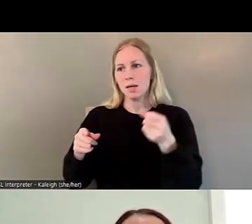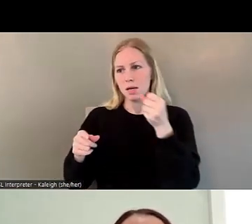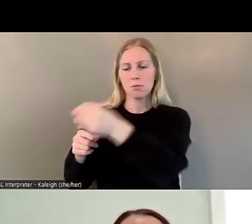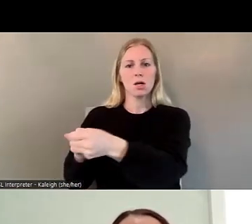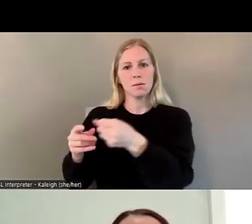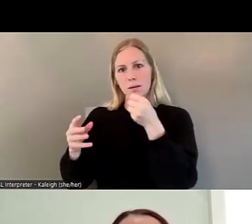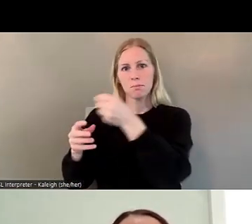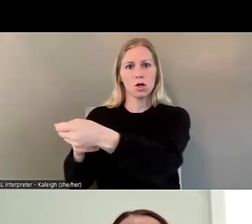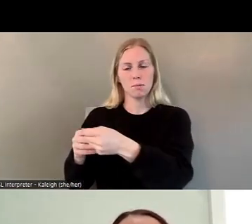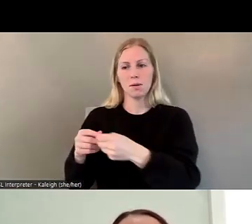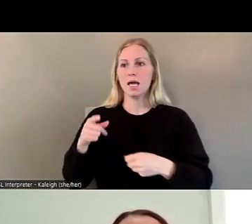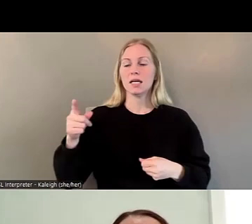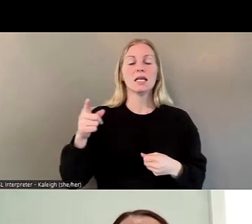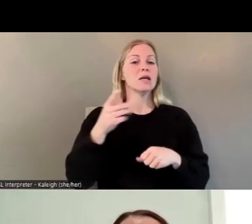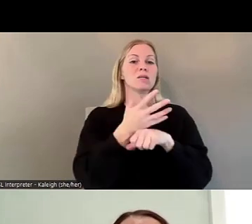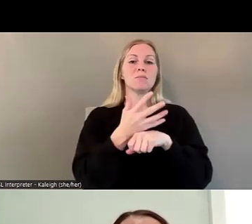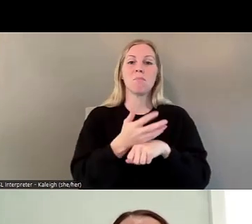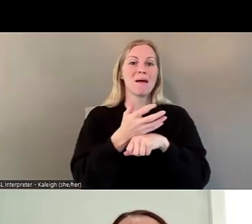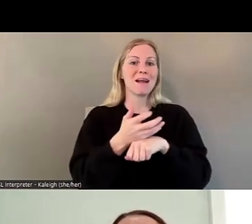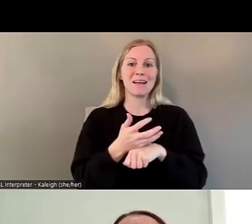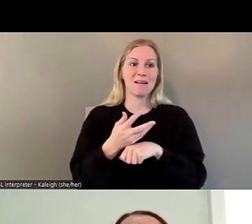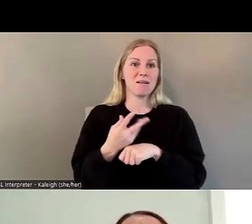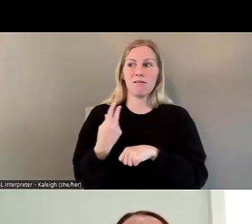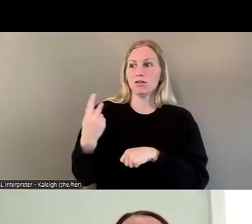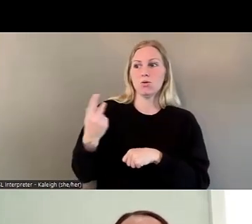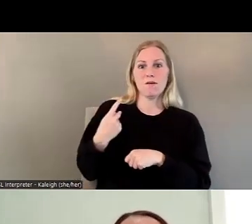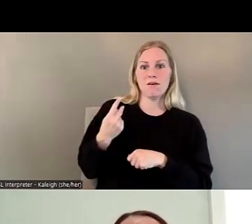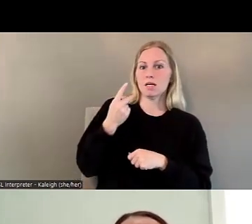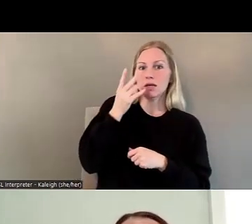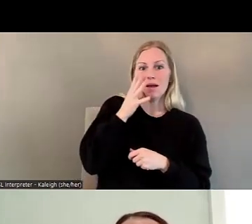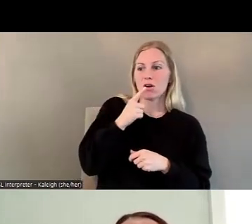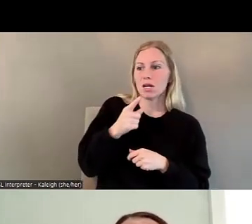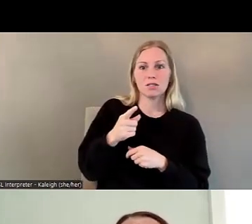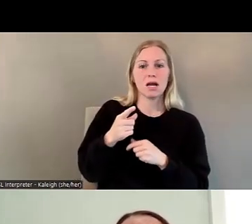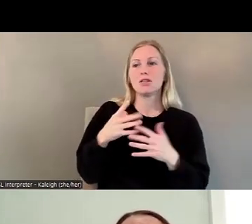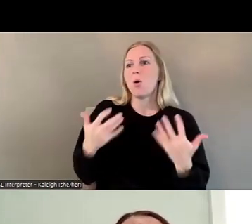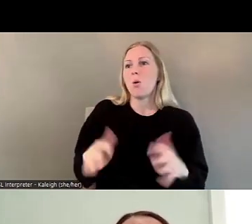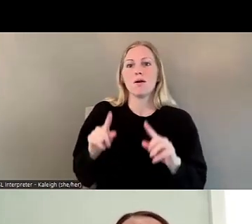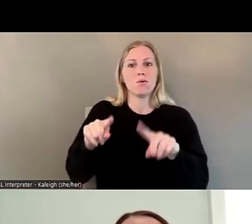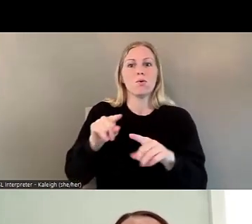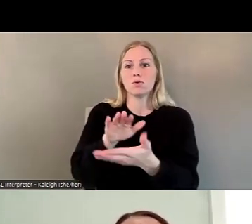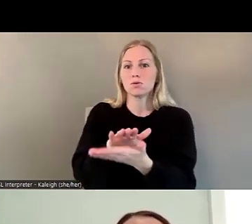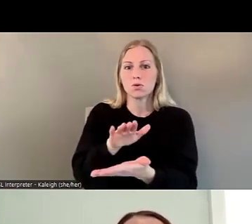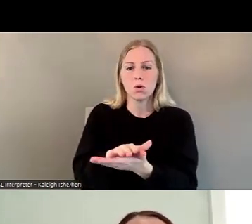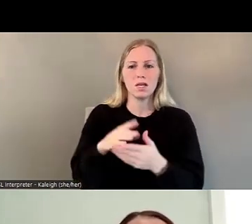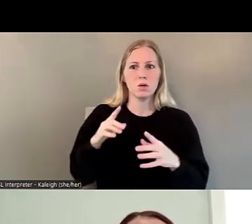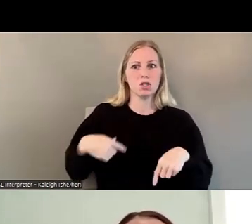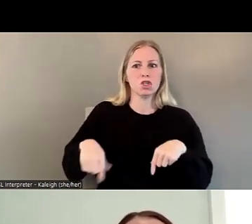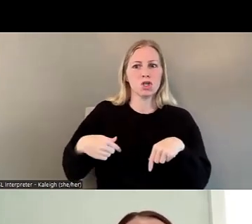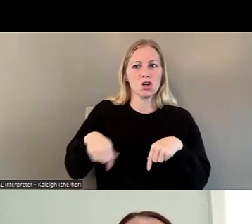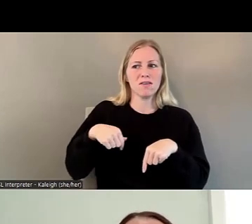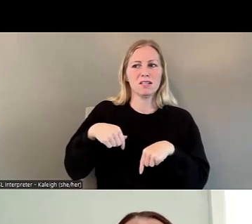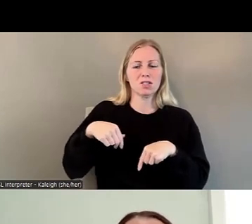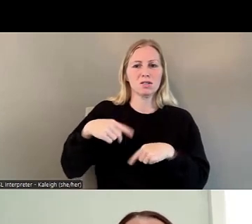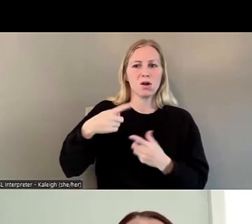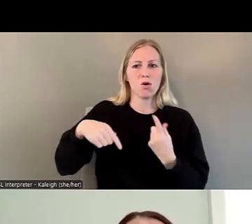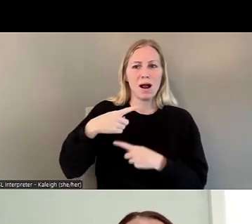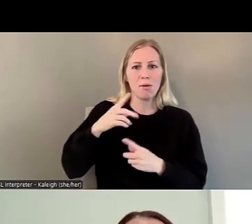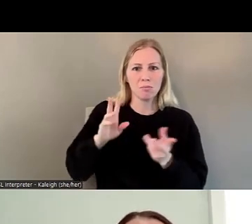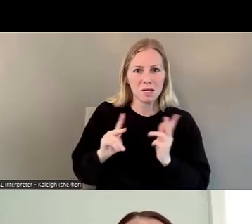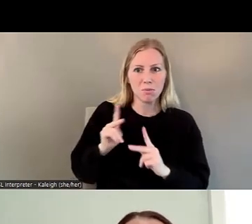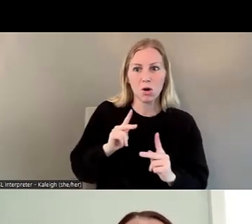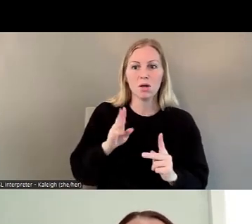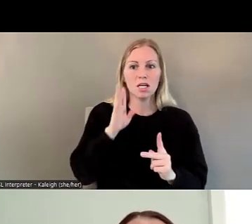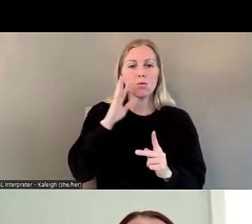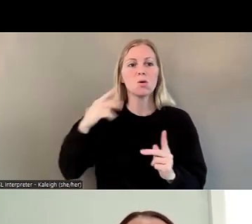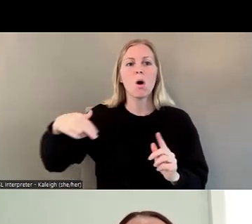school, and begging us to not make him go. He was nervous around people where before he would walk in a room and seek out connection with any person that he could